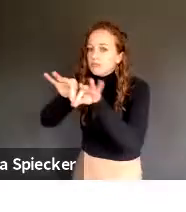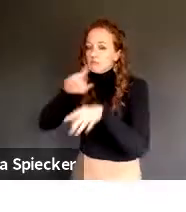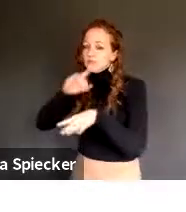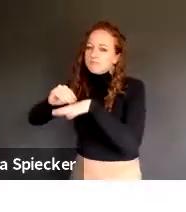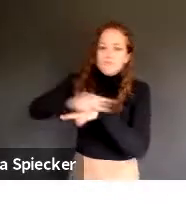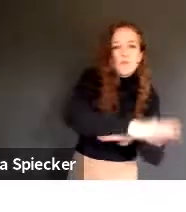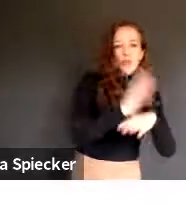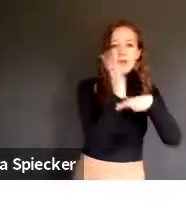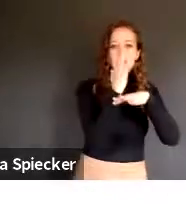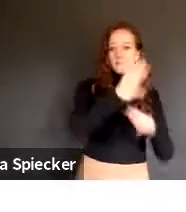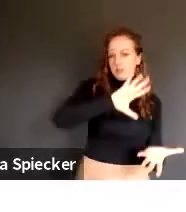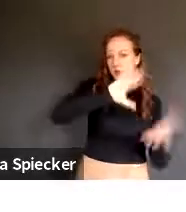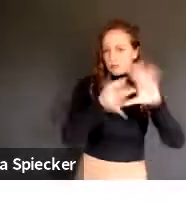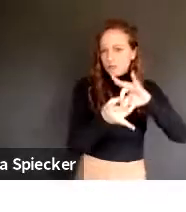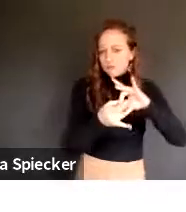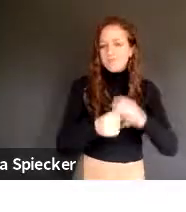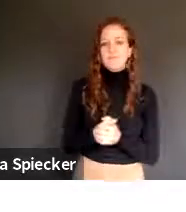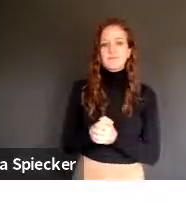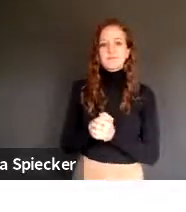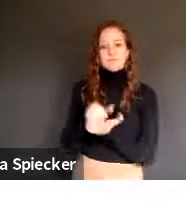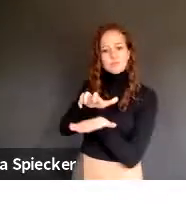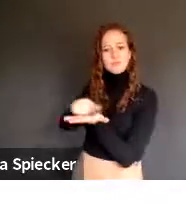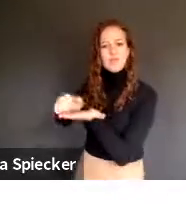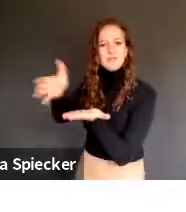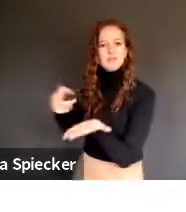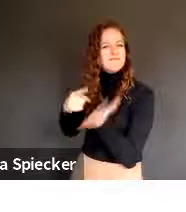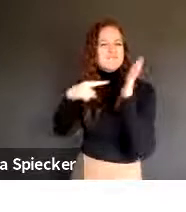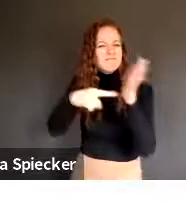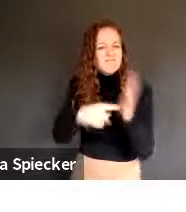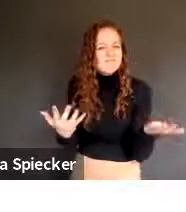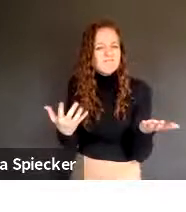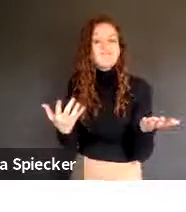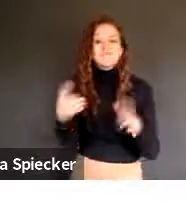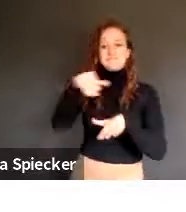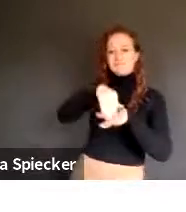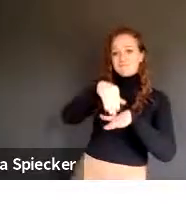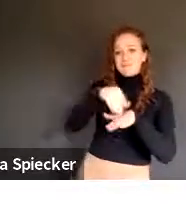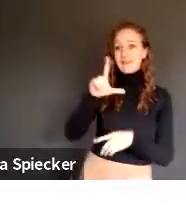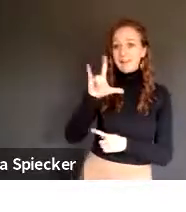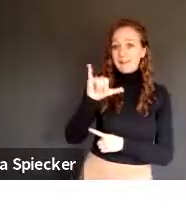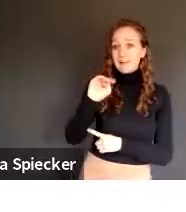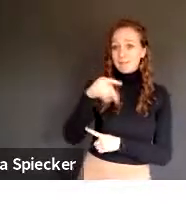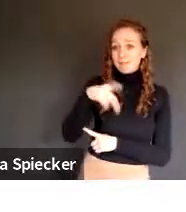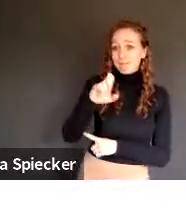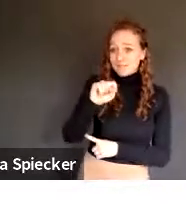Benthic grazers are some of the most important animal communities within macroalgal ecology.